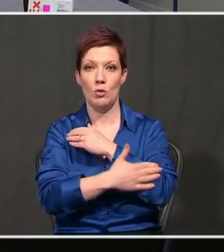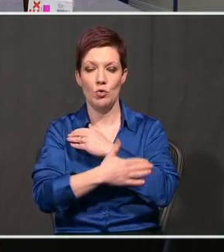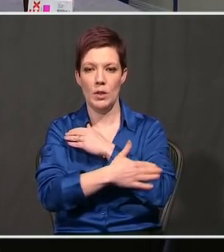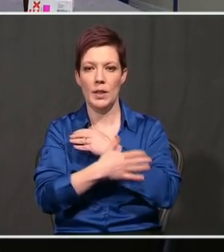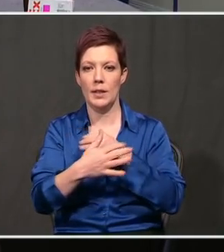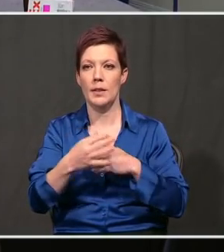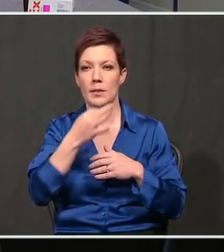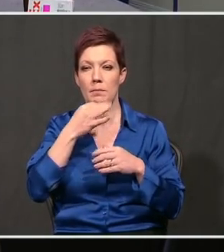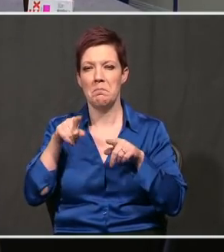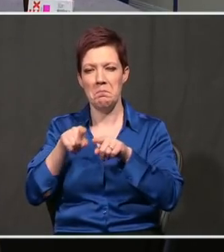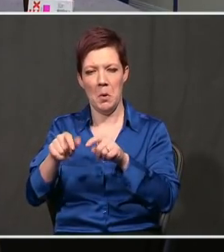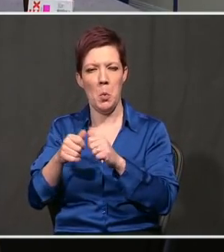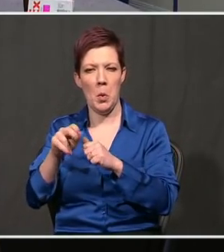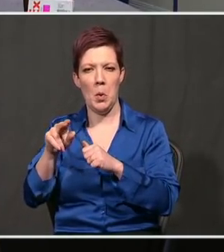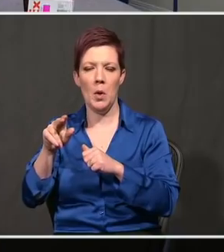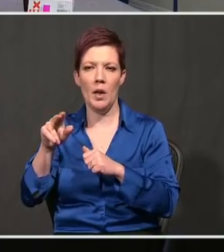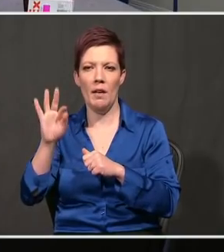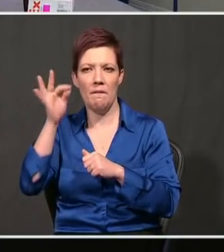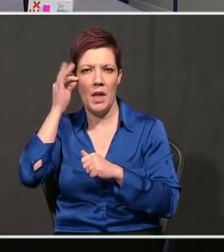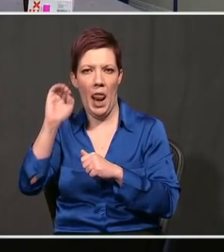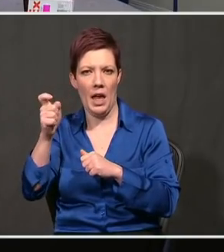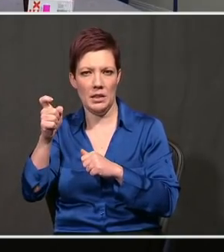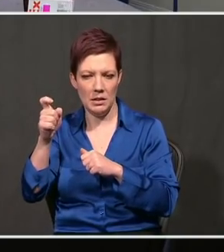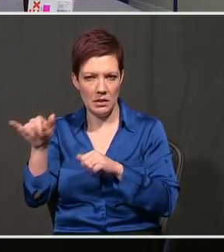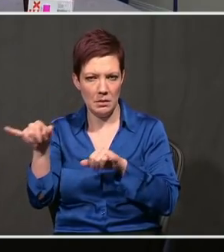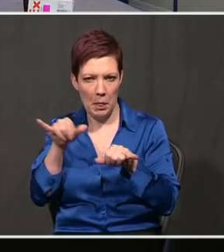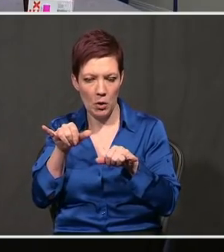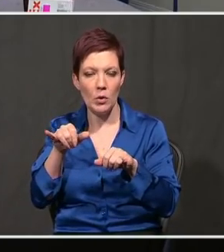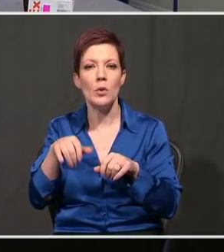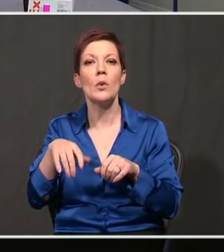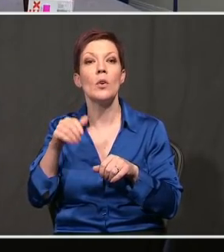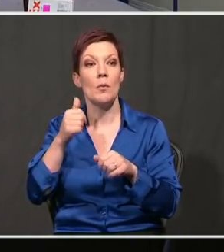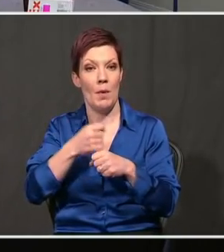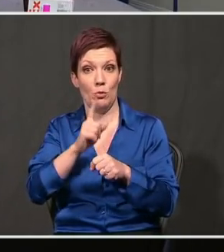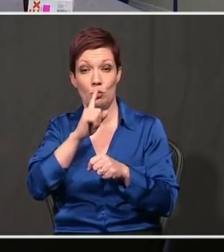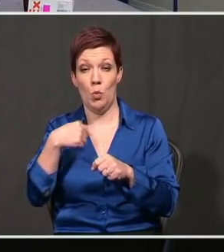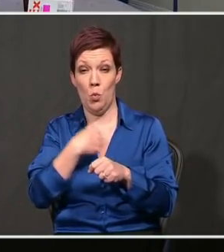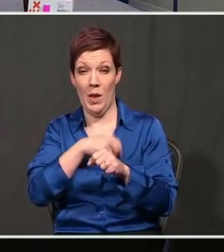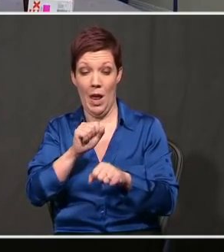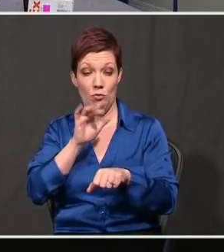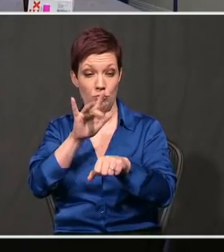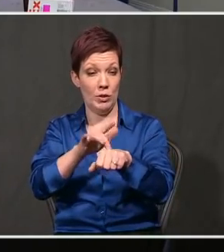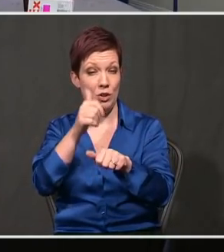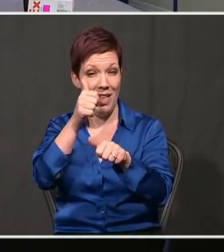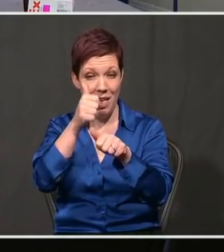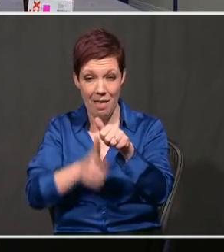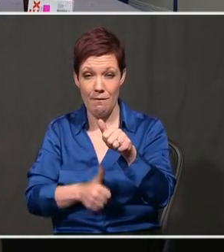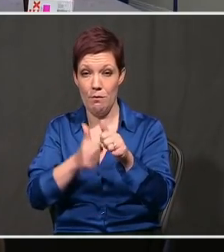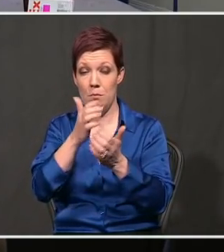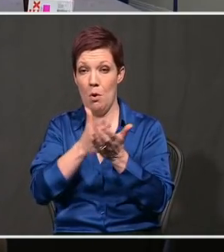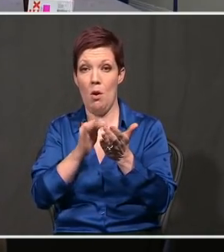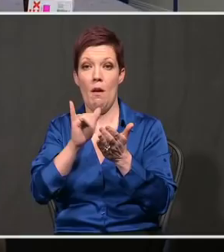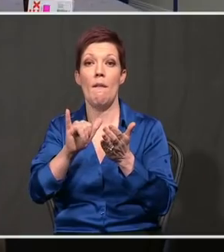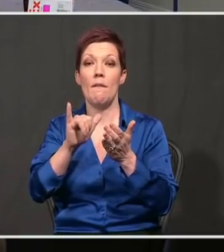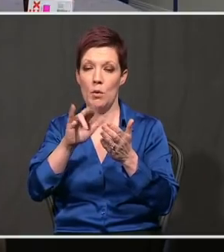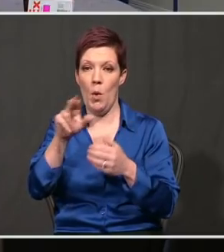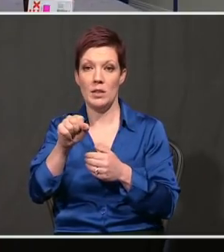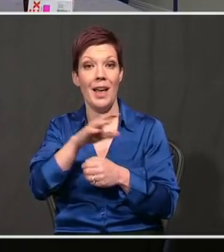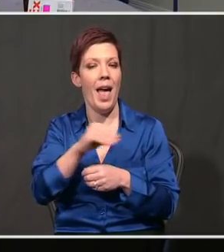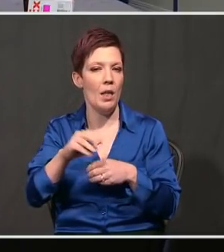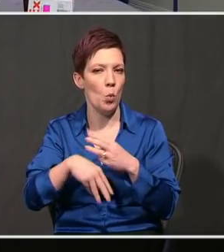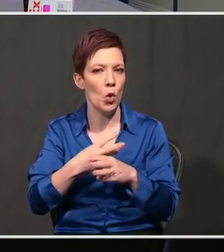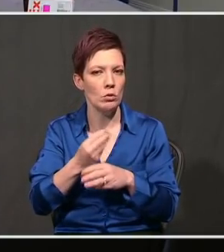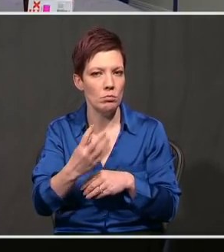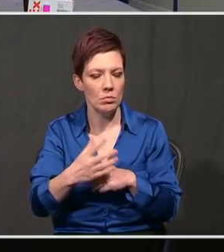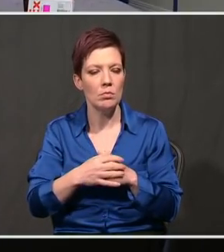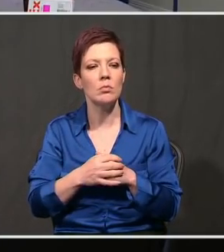that we had the capacity across the United States in every single jurisdiction of the U.S. plus the world. So that's been what